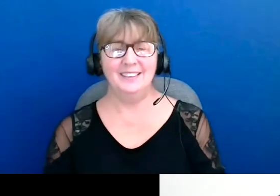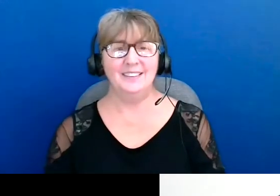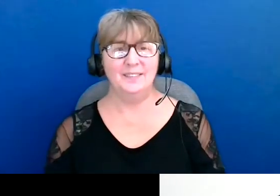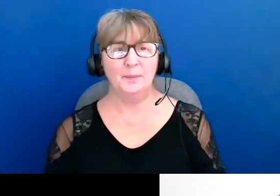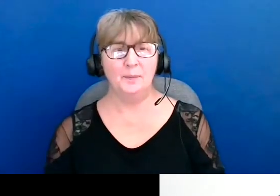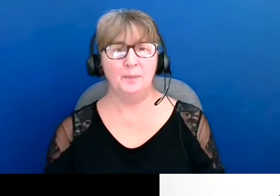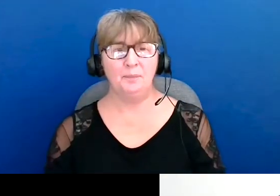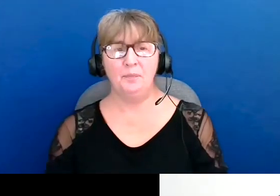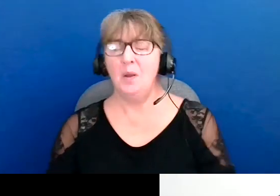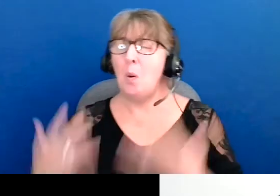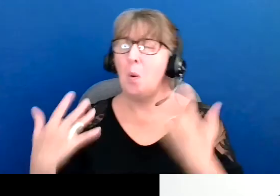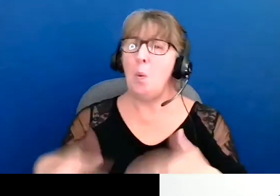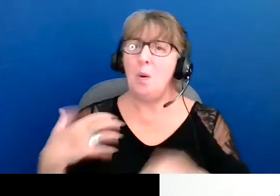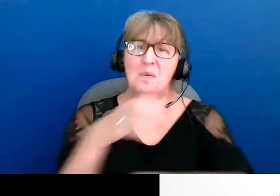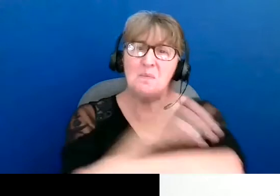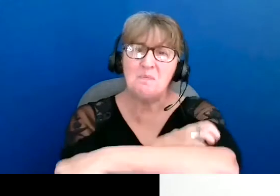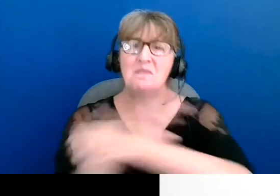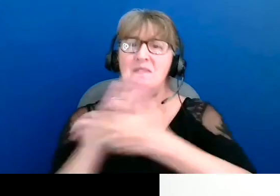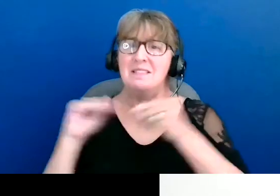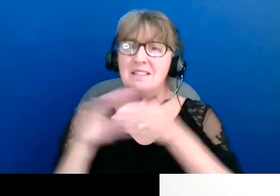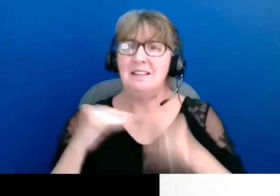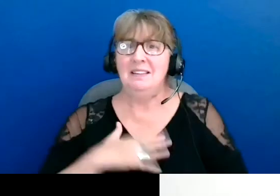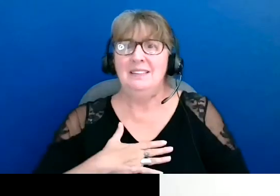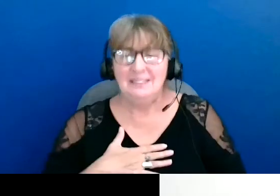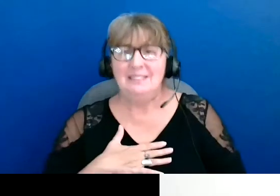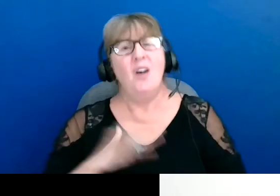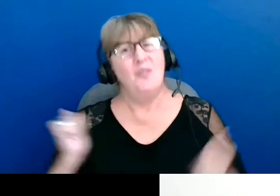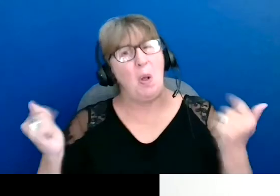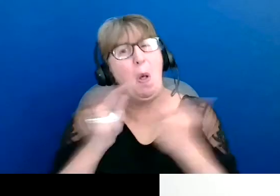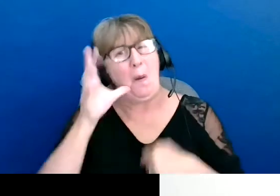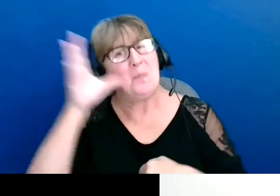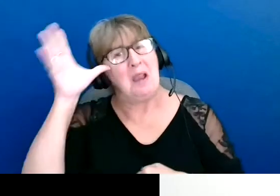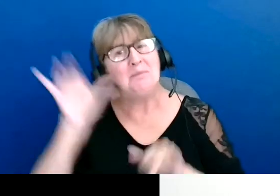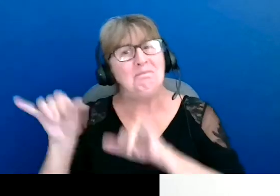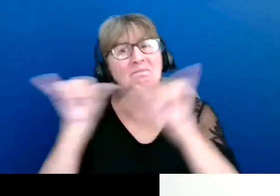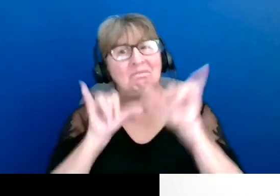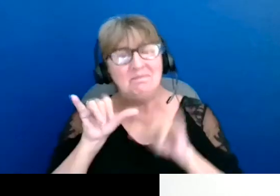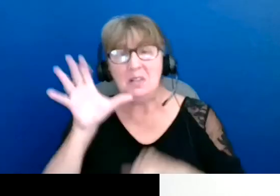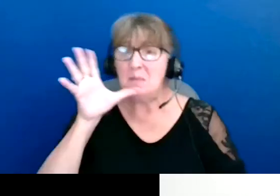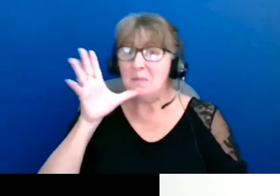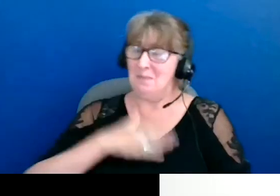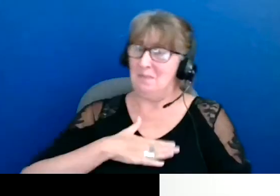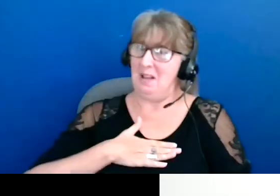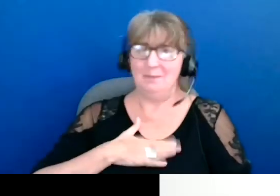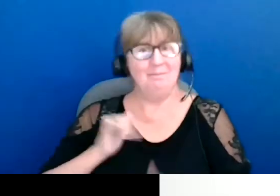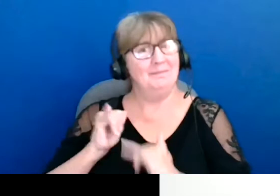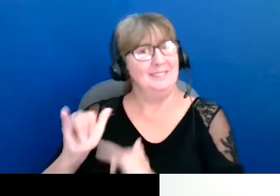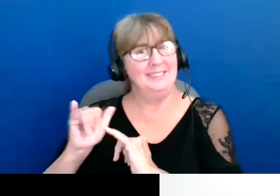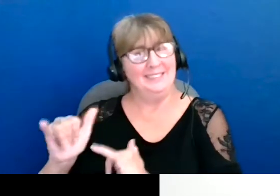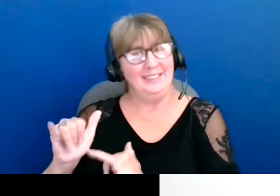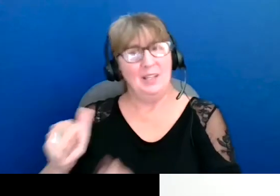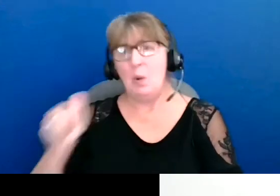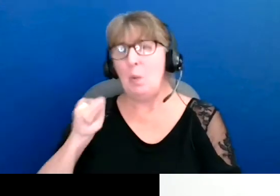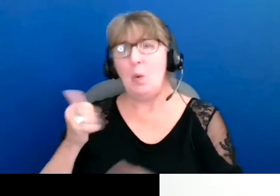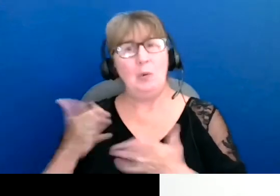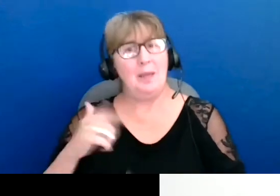What a powerful story. I mean, I think all parents are the same. My mom is exactly like that, won't let me take an